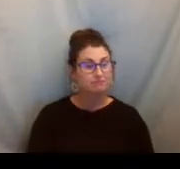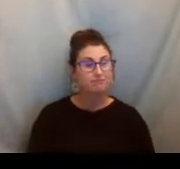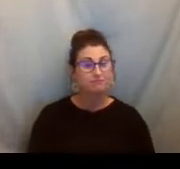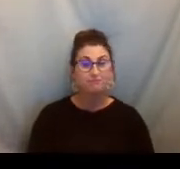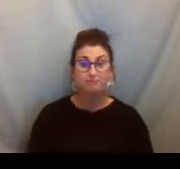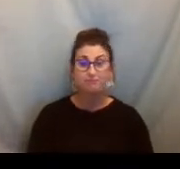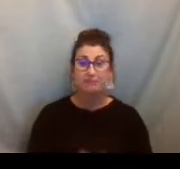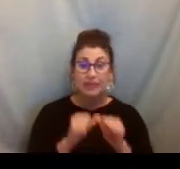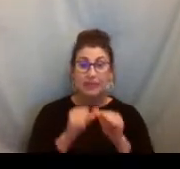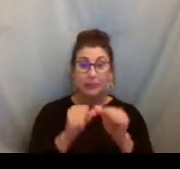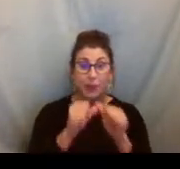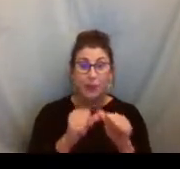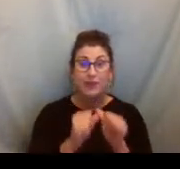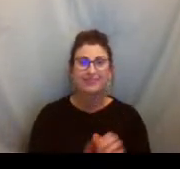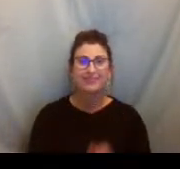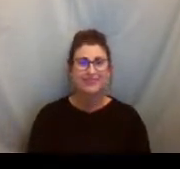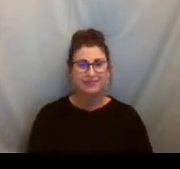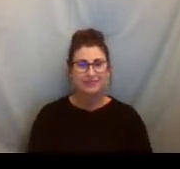Okay, let's keep going.